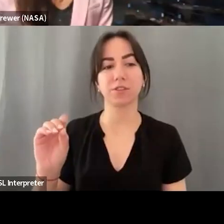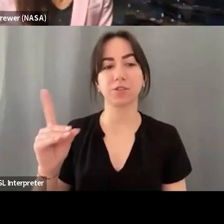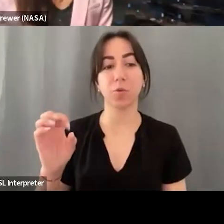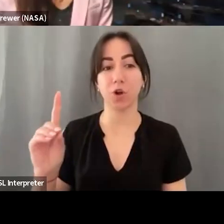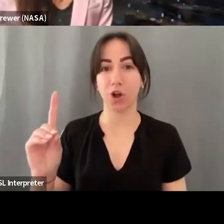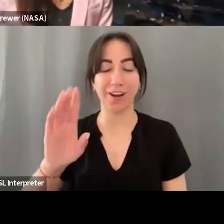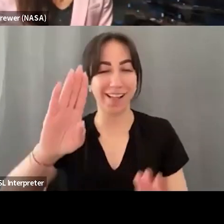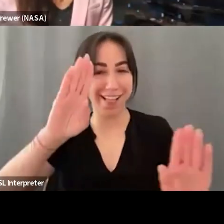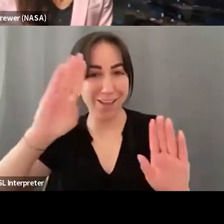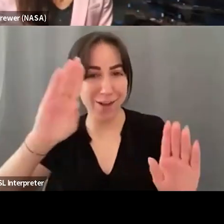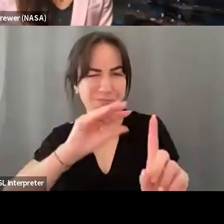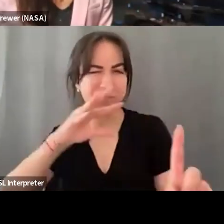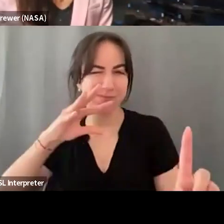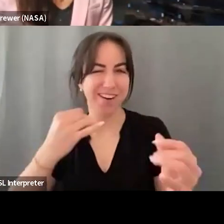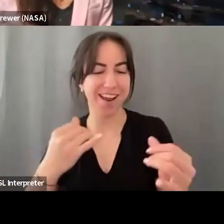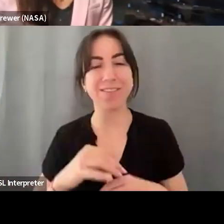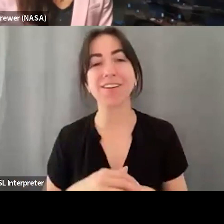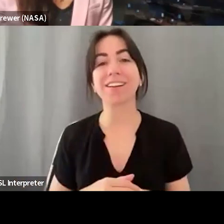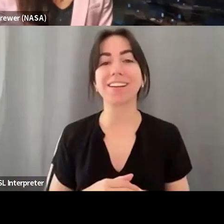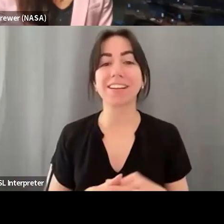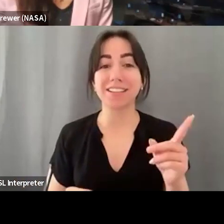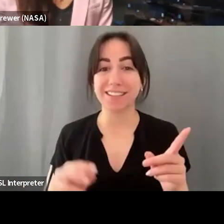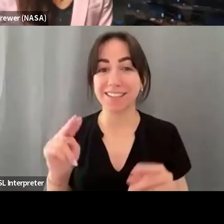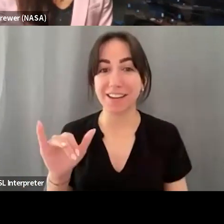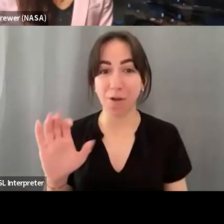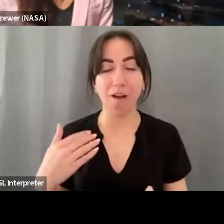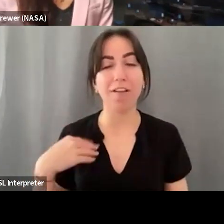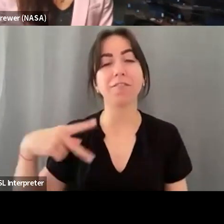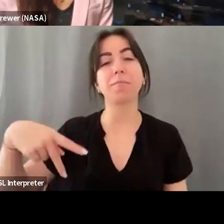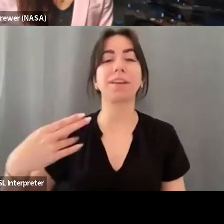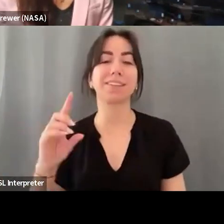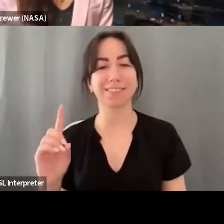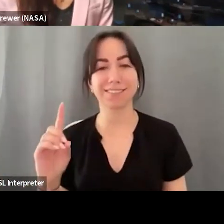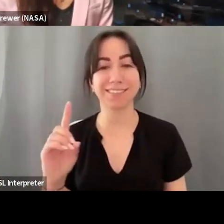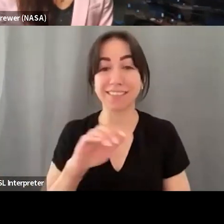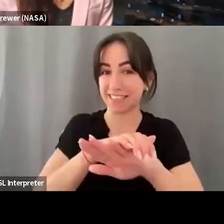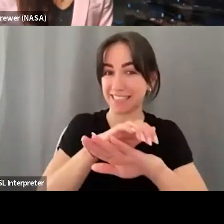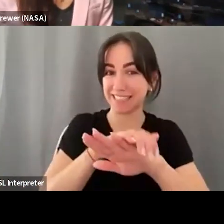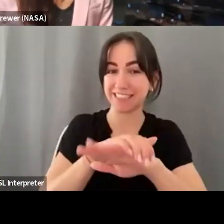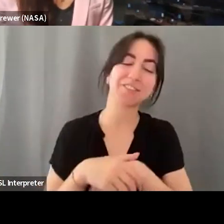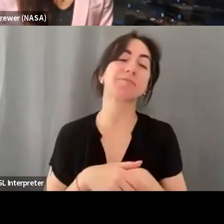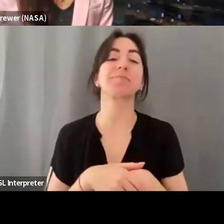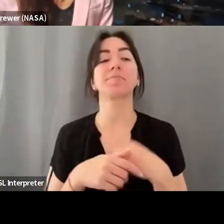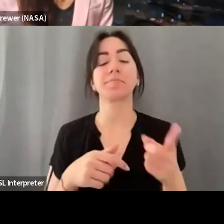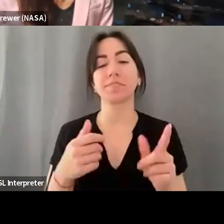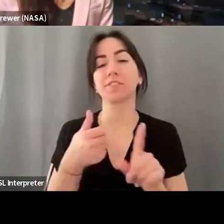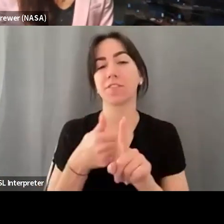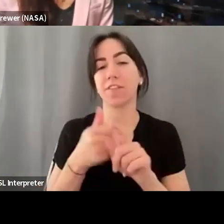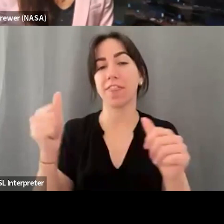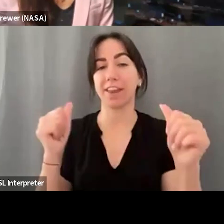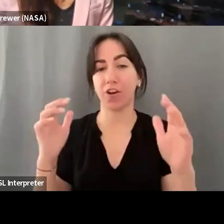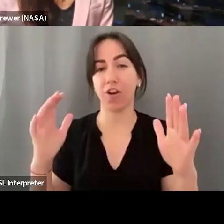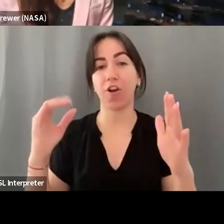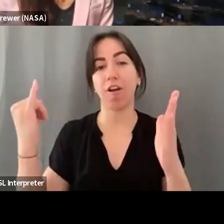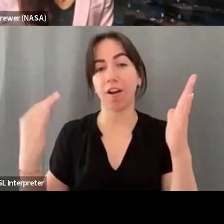Hi, Nicole. Nicole has a PhD in English, and she is a theater artist,